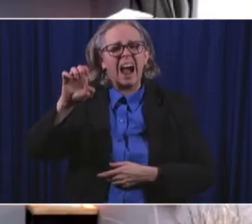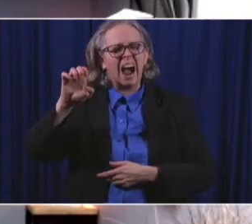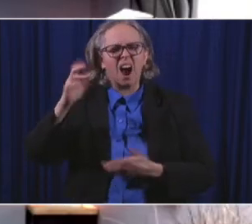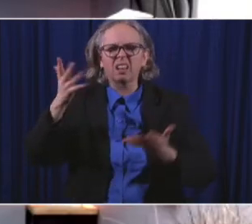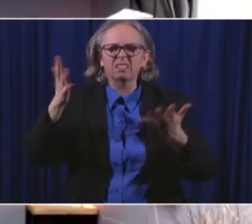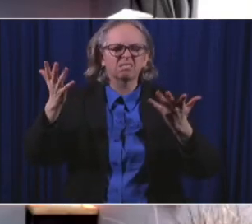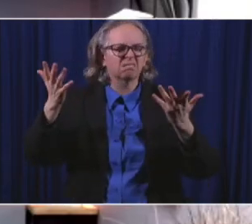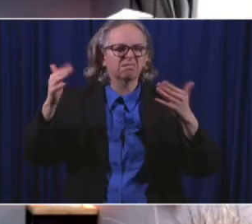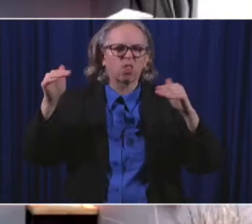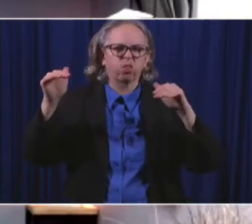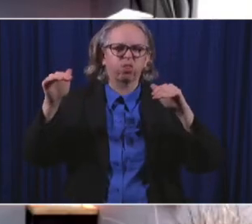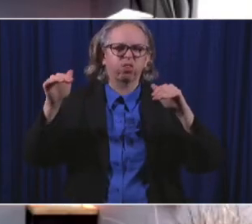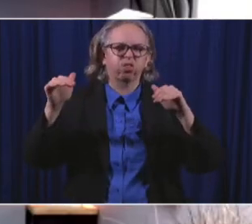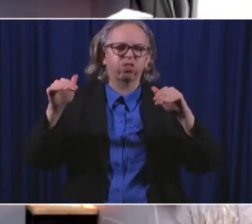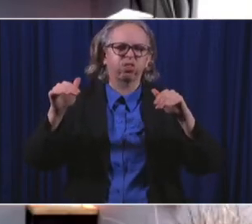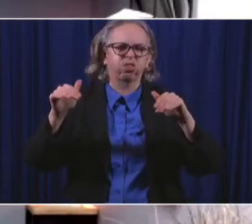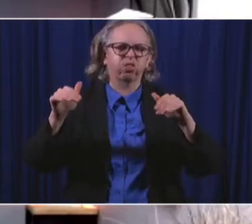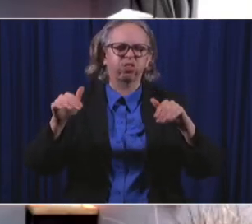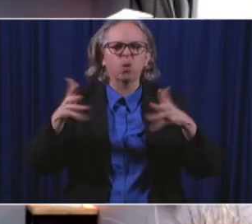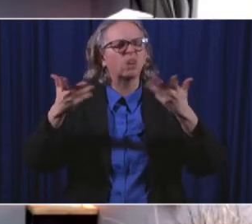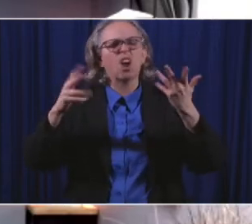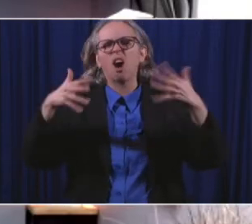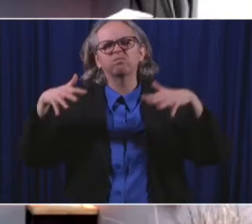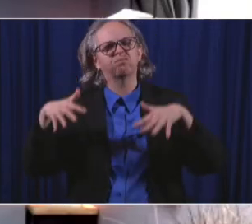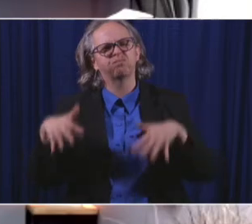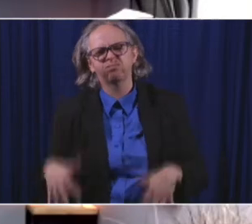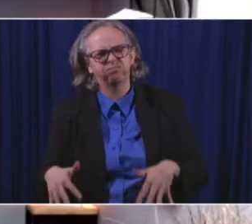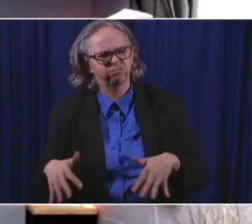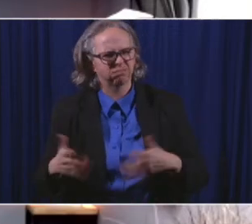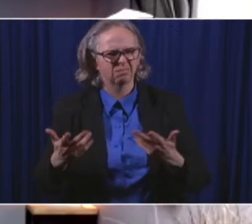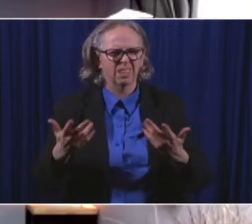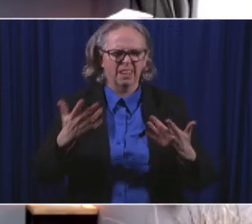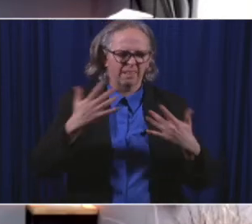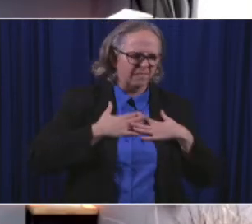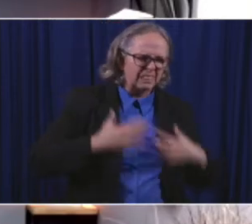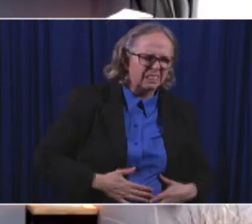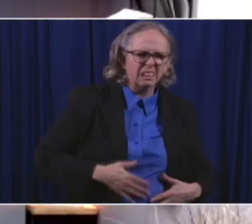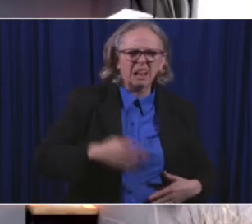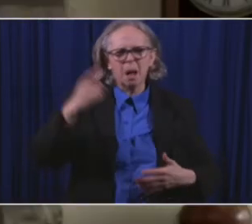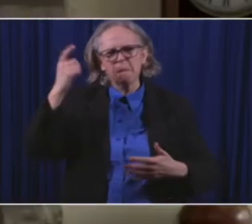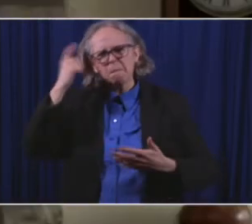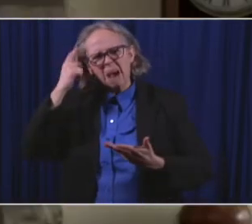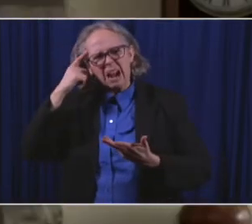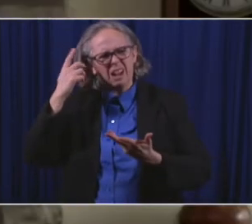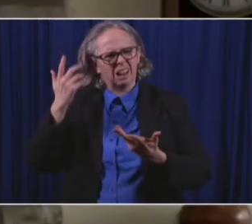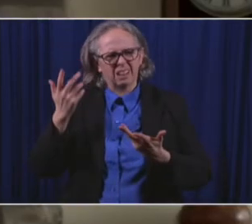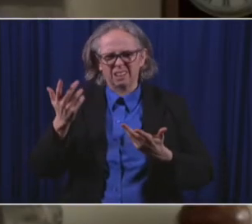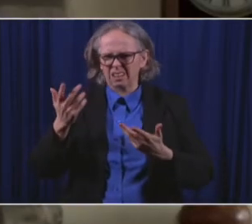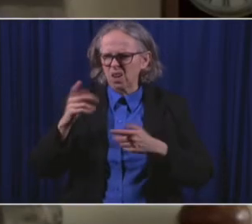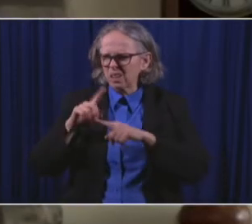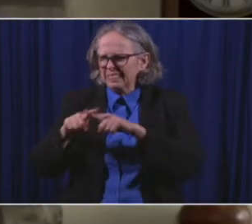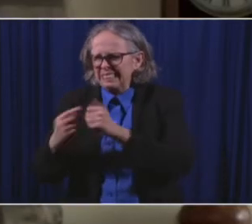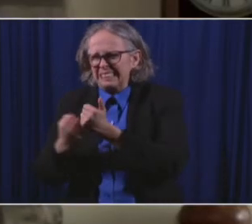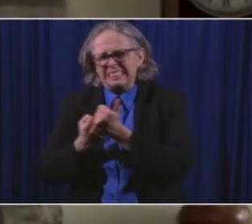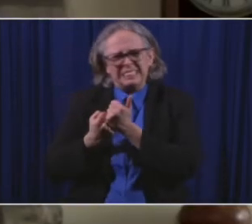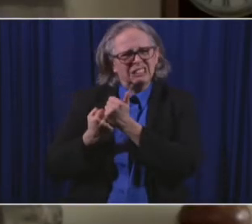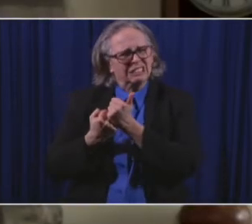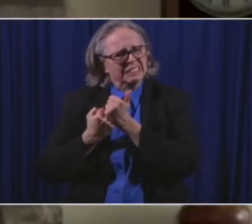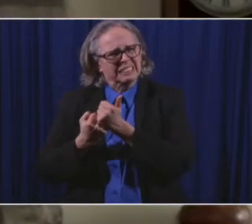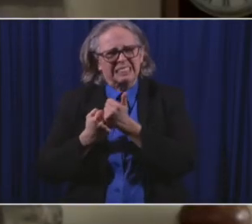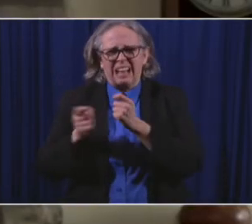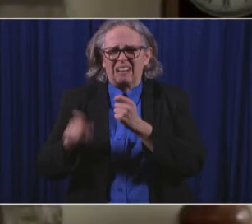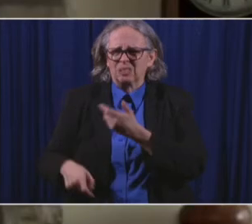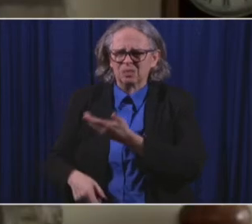We're definitely leaning on each other for strength at this time. What's the toughest part of what you